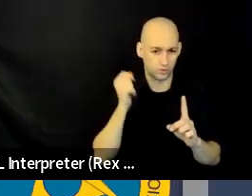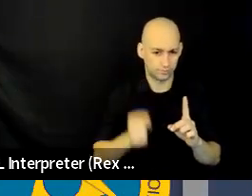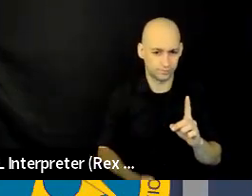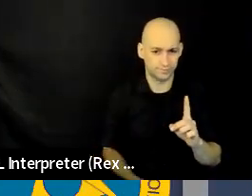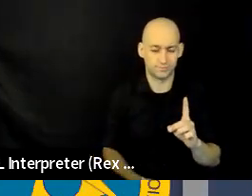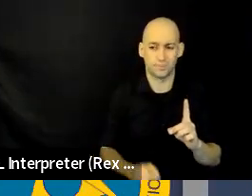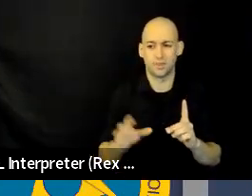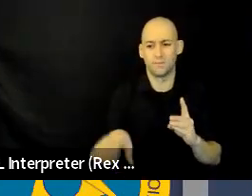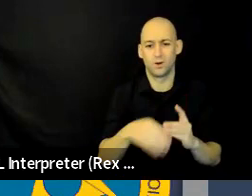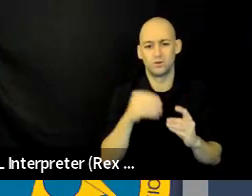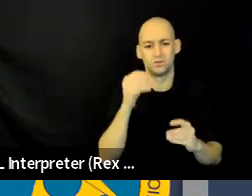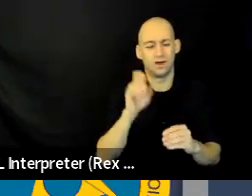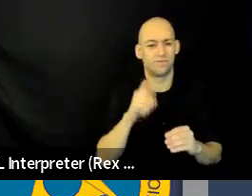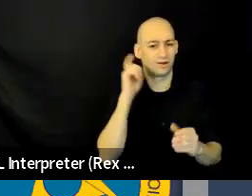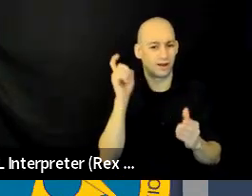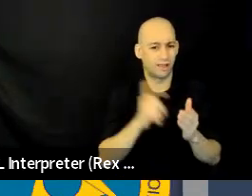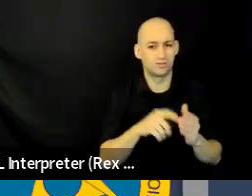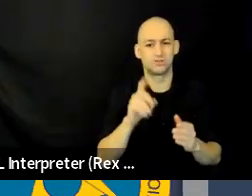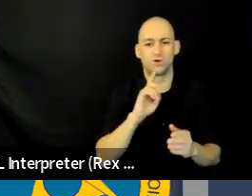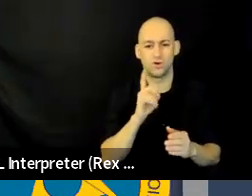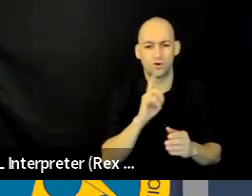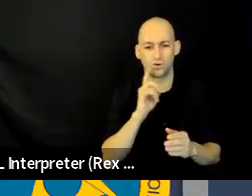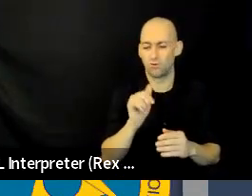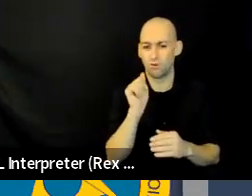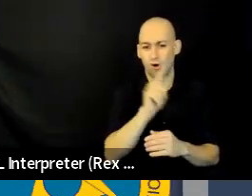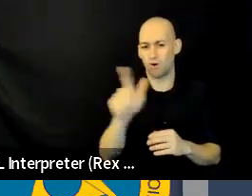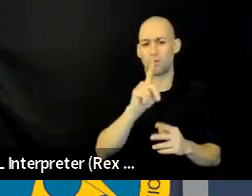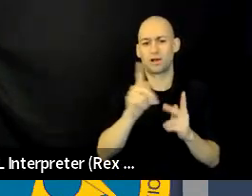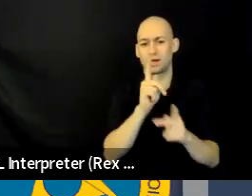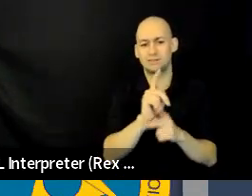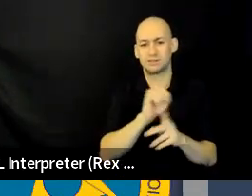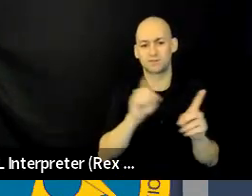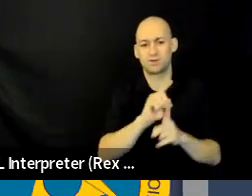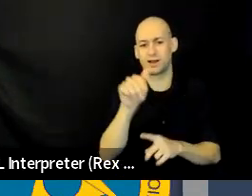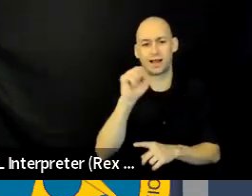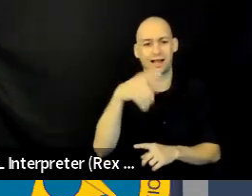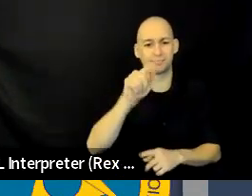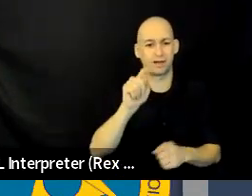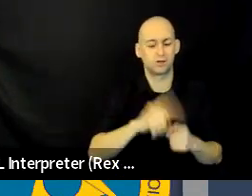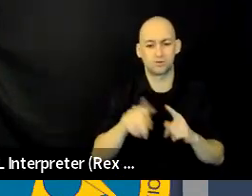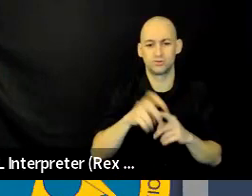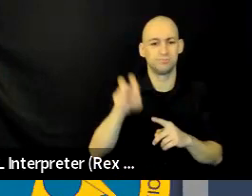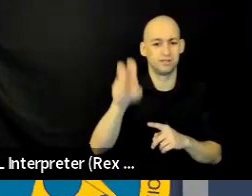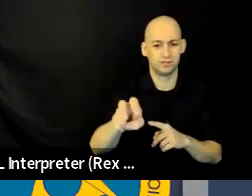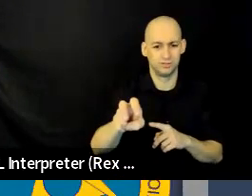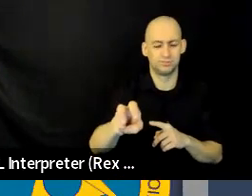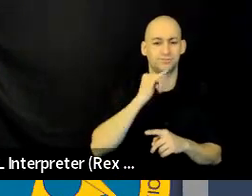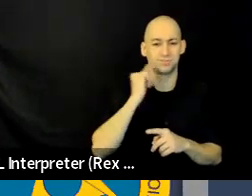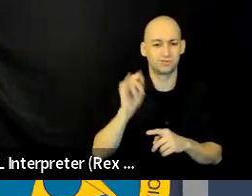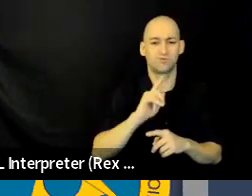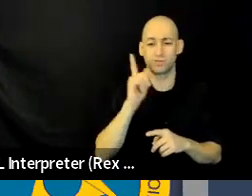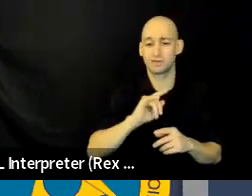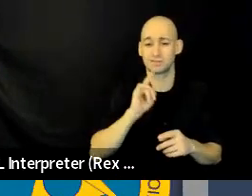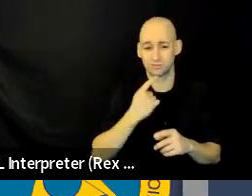But we also have to acknowledge that there are all kinds of other aspects to transportation that are really